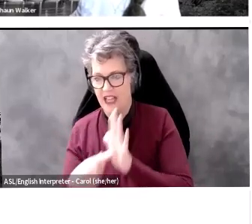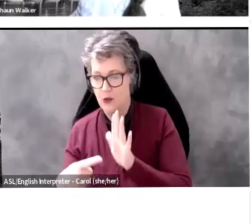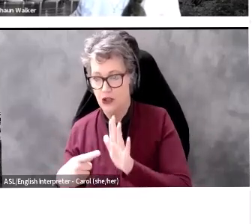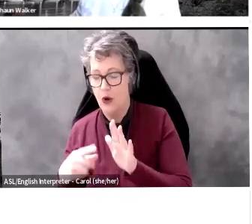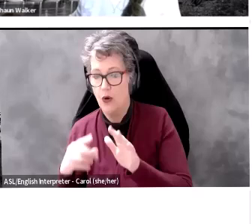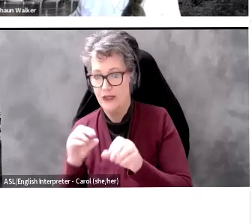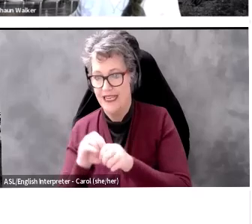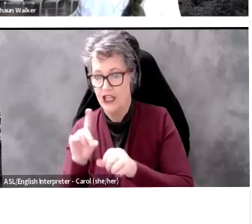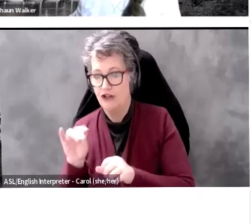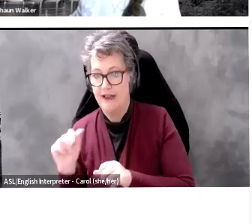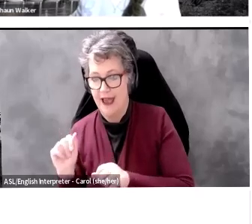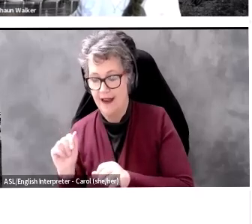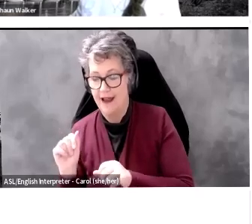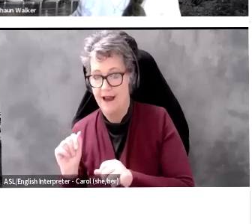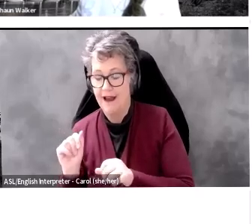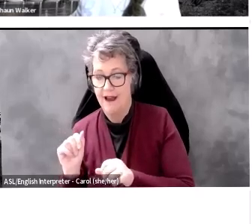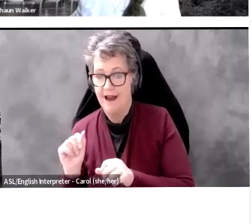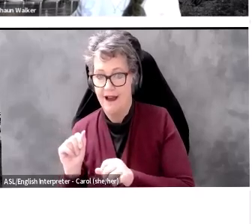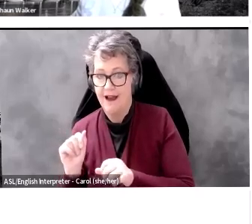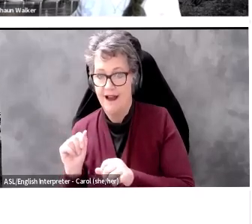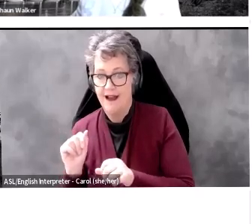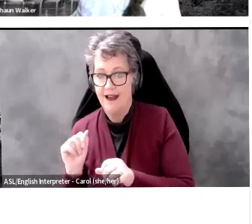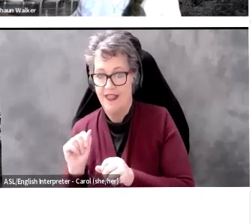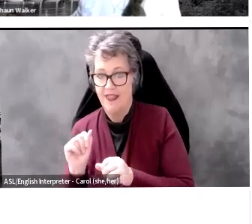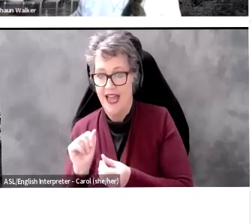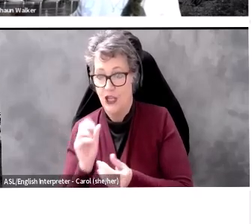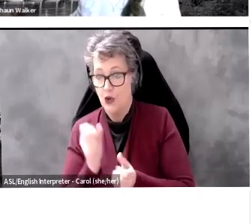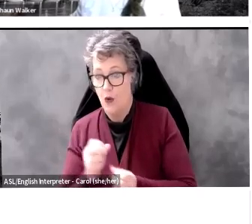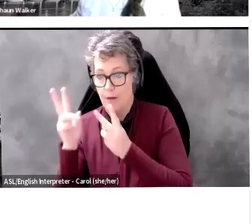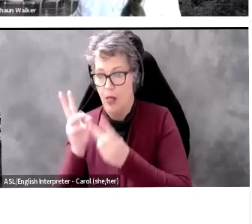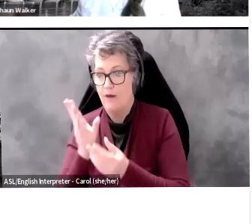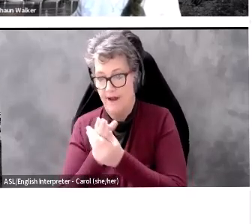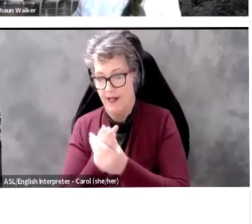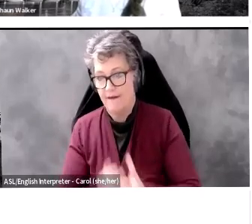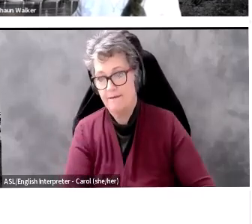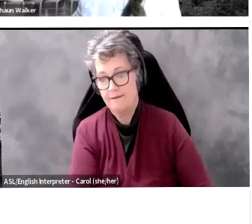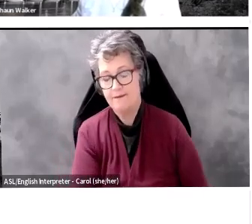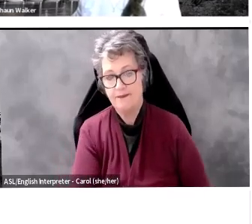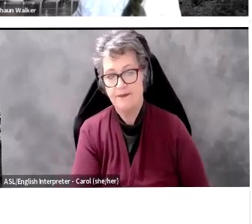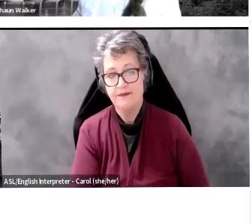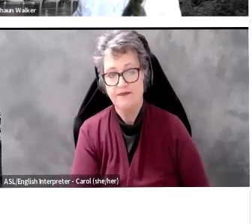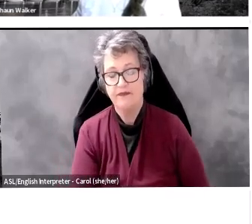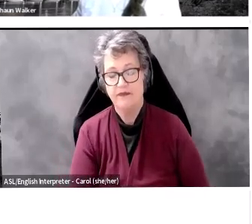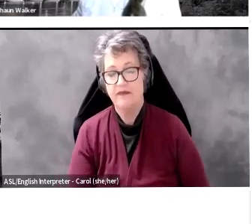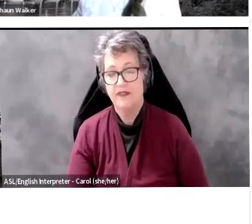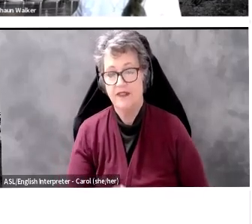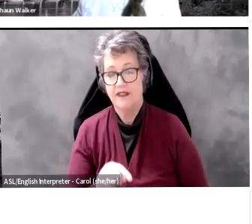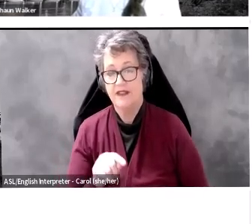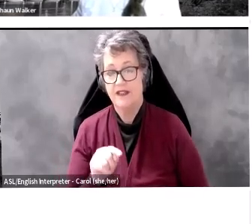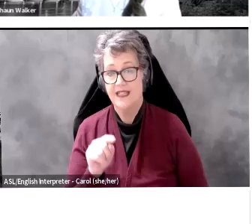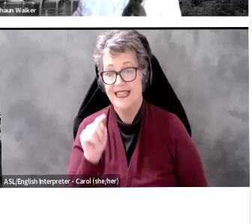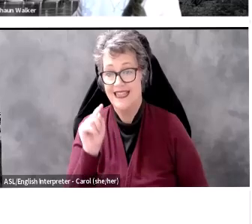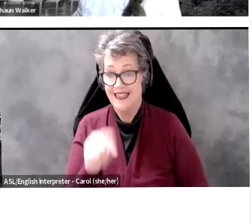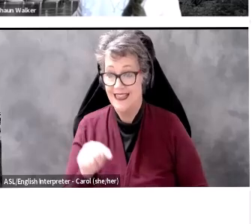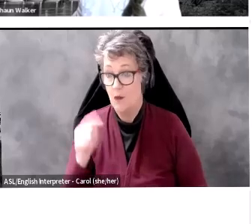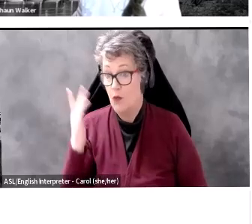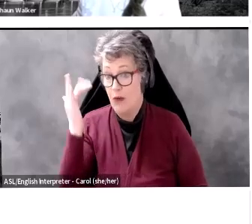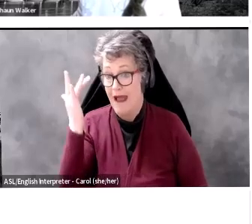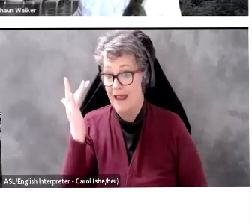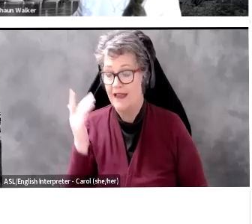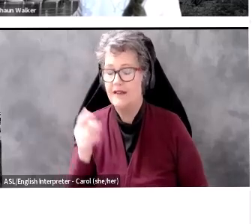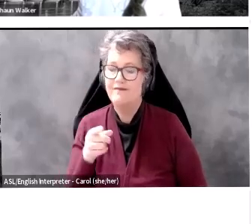of your data that's provided in your file uploads. This is largely in part because